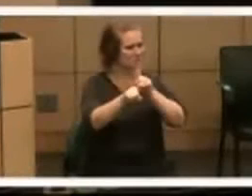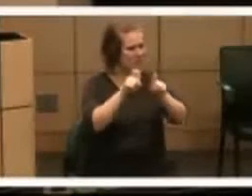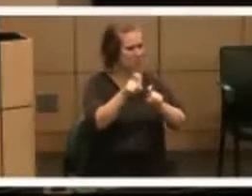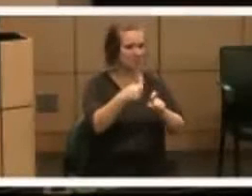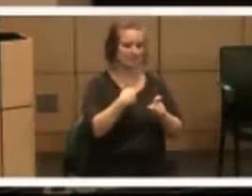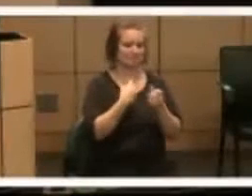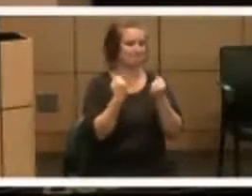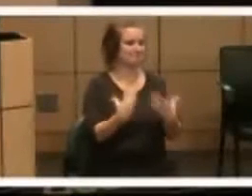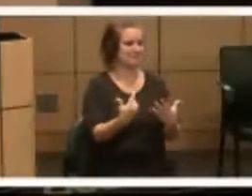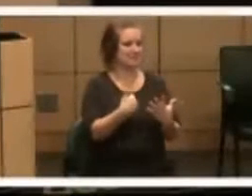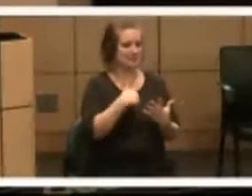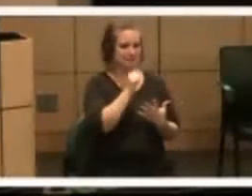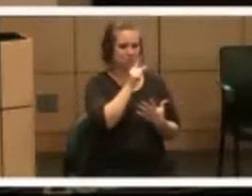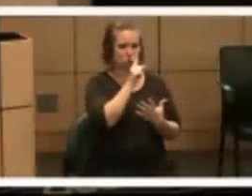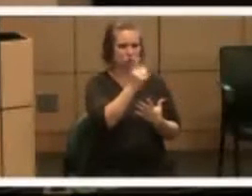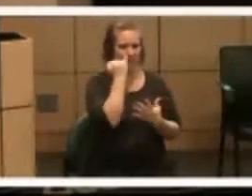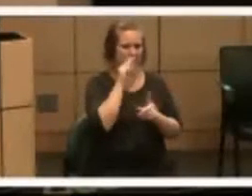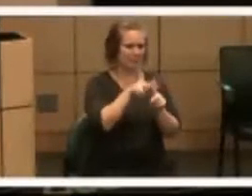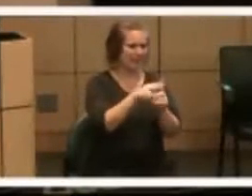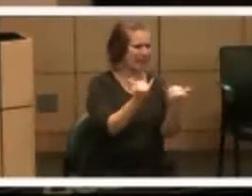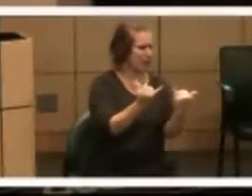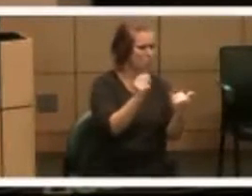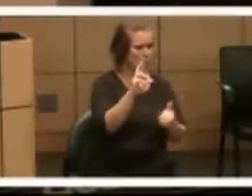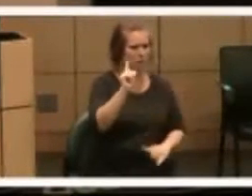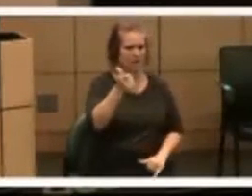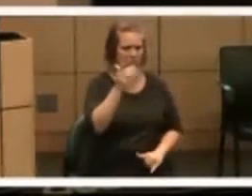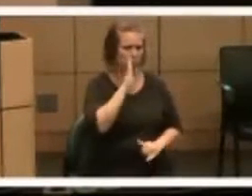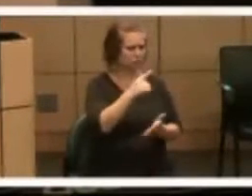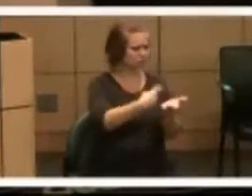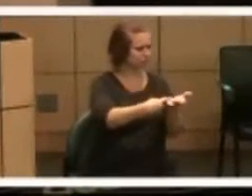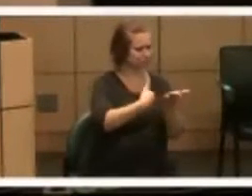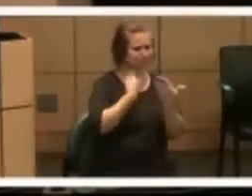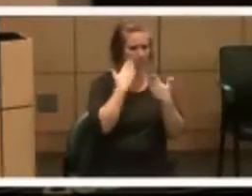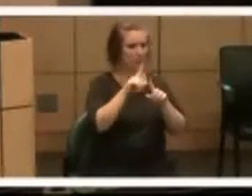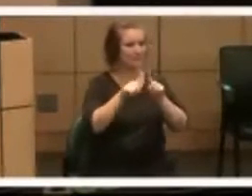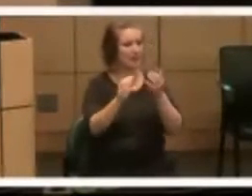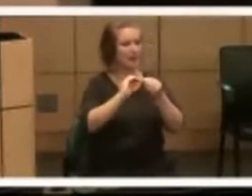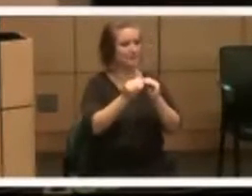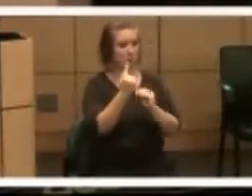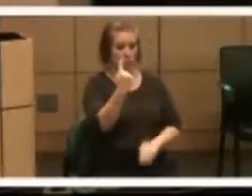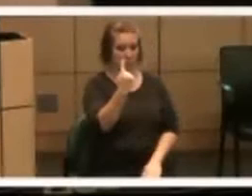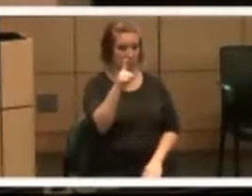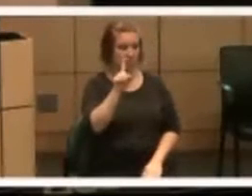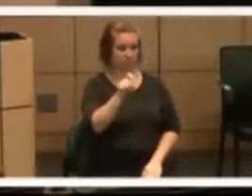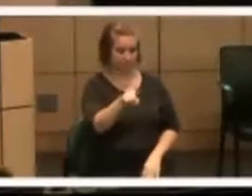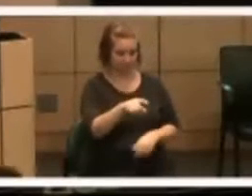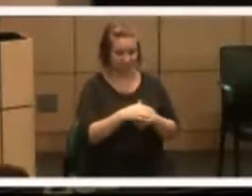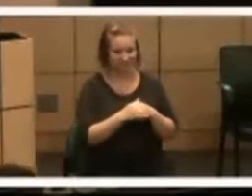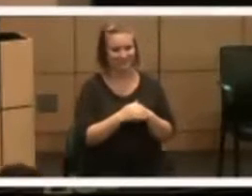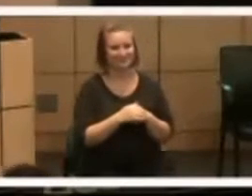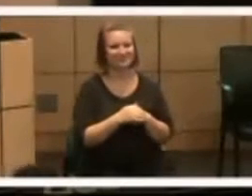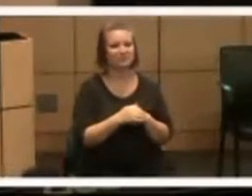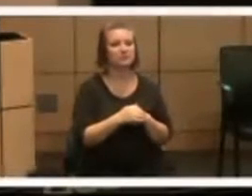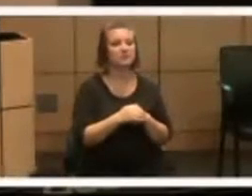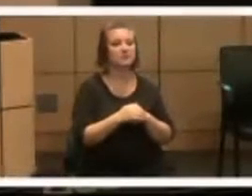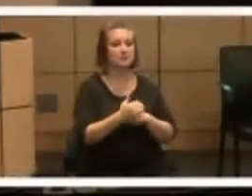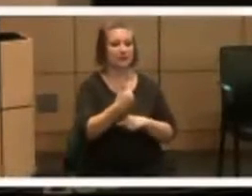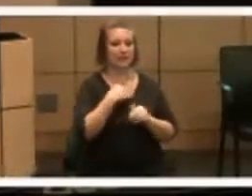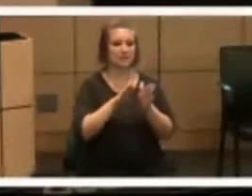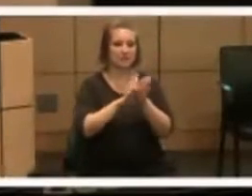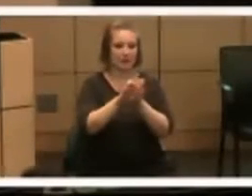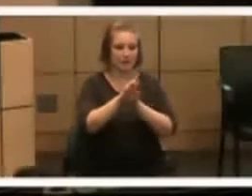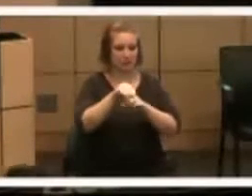to be relevant to you now or if it'll be addressed later. So, yeah. Question number 1. So there's a developmental effect